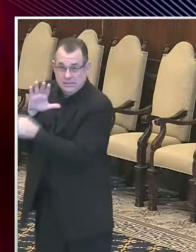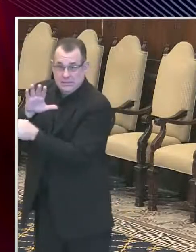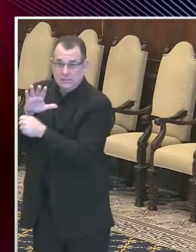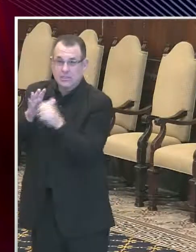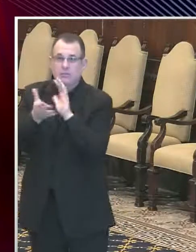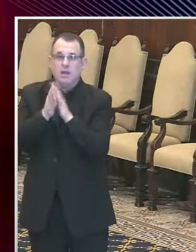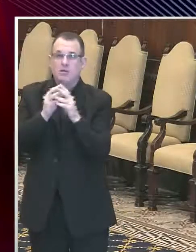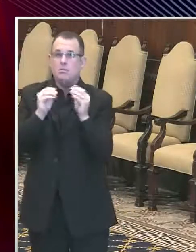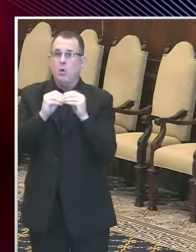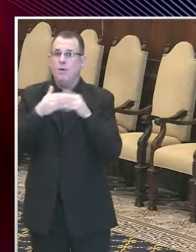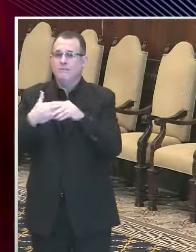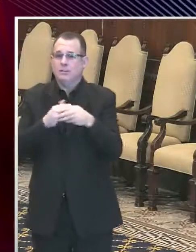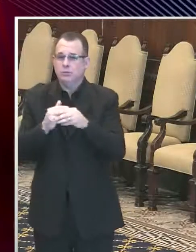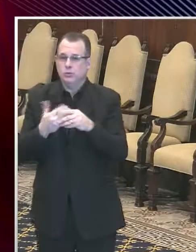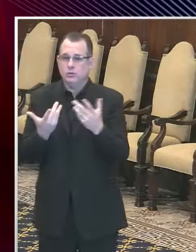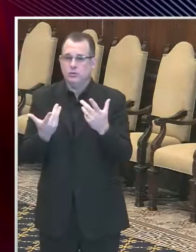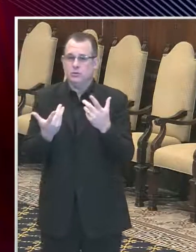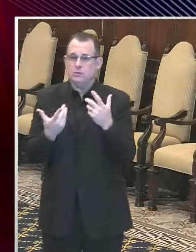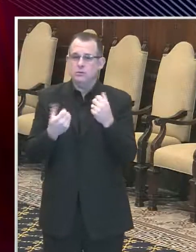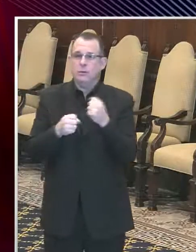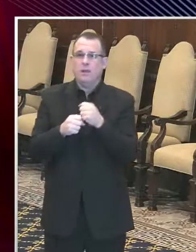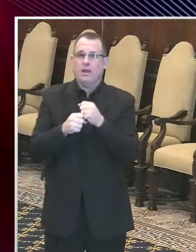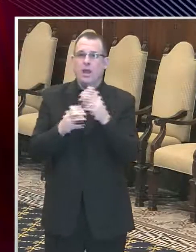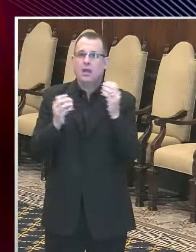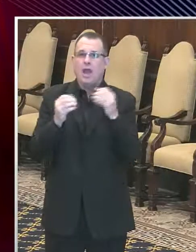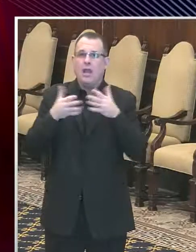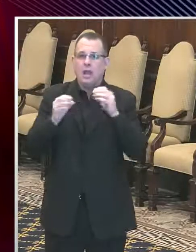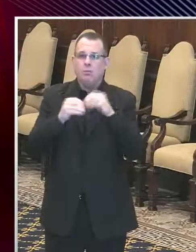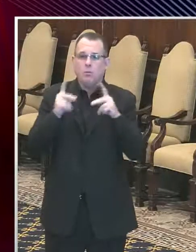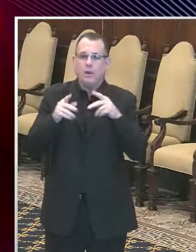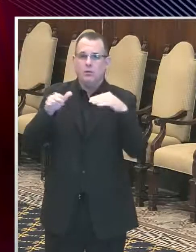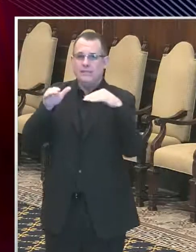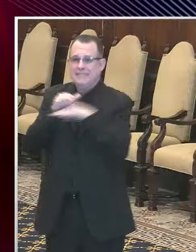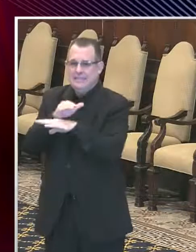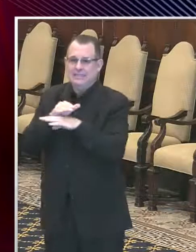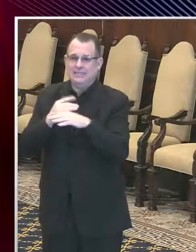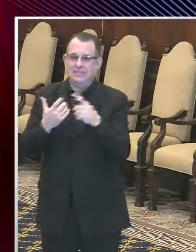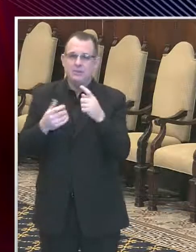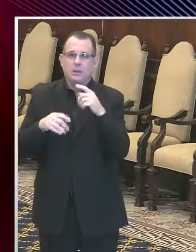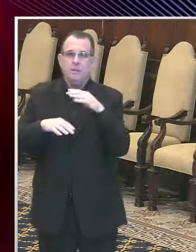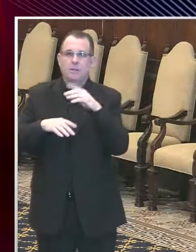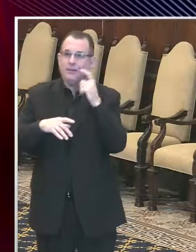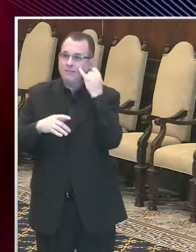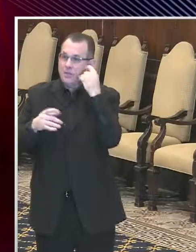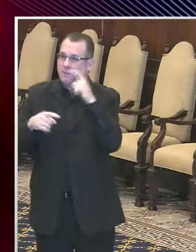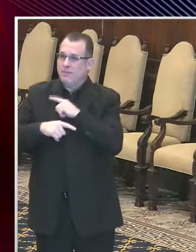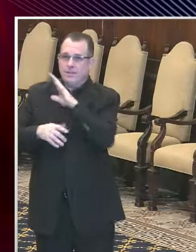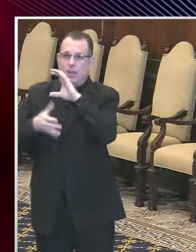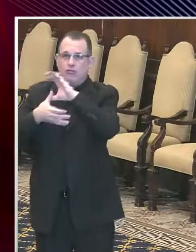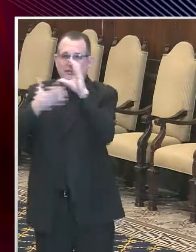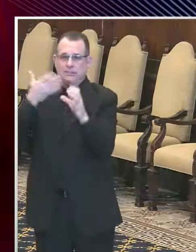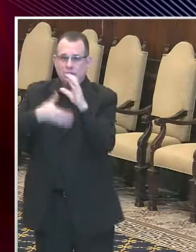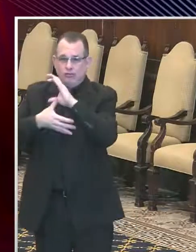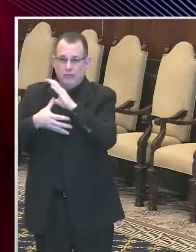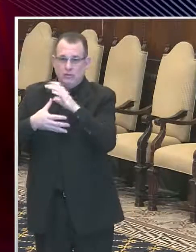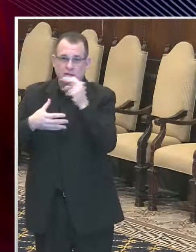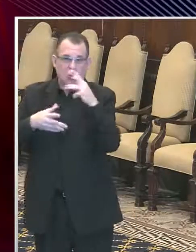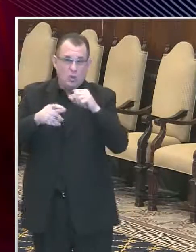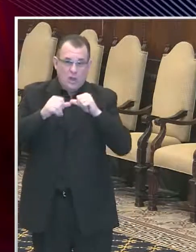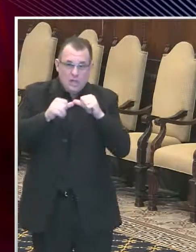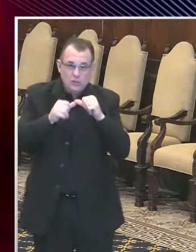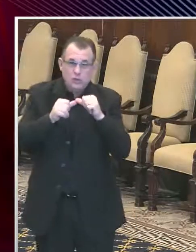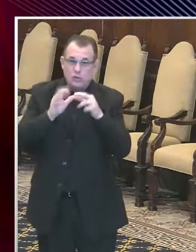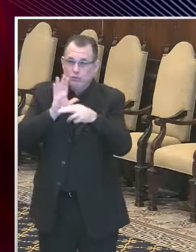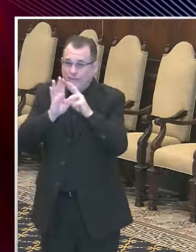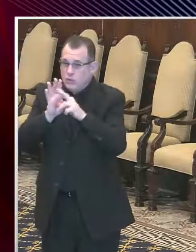to make sure more folks get in there and that we're meeting the need appropriately. So we're constantly in review of all of those